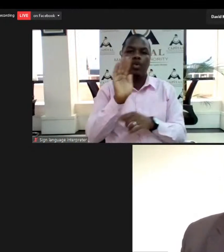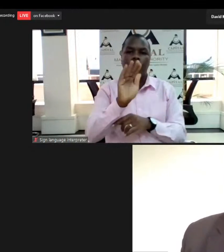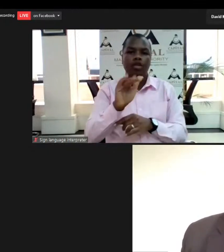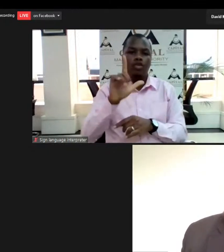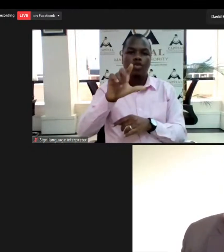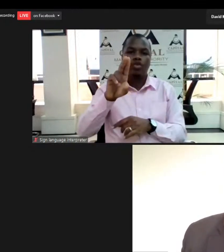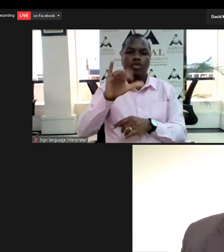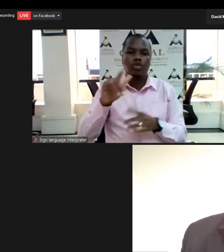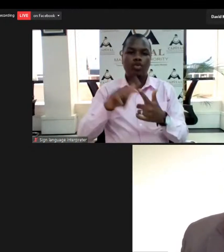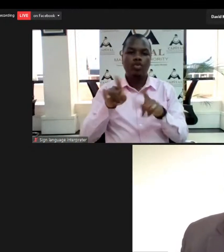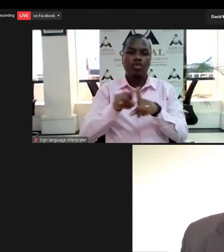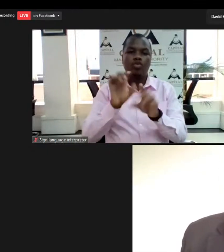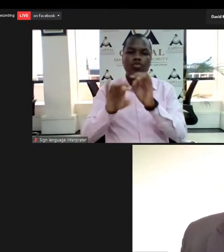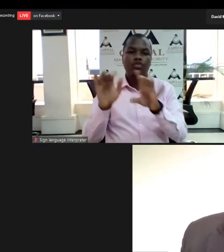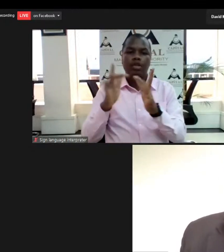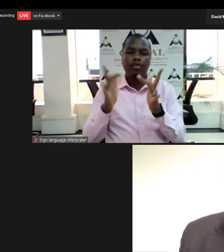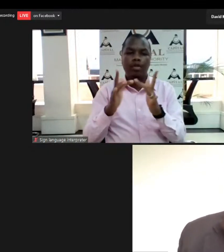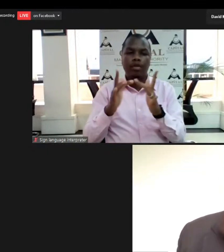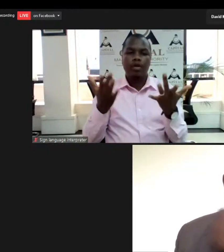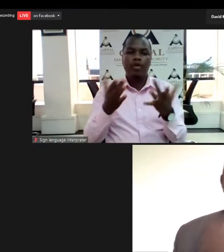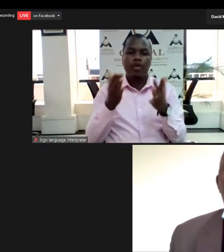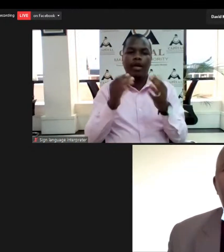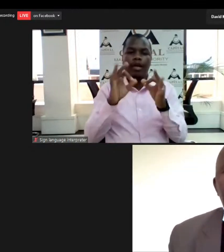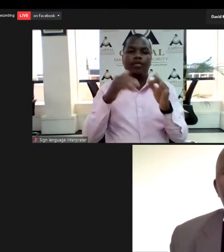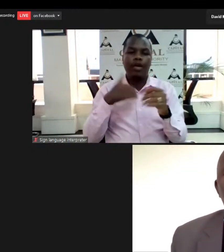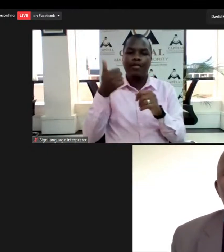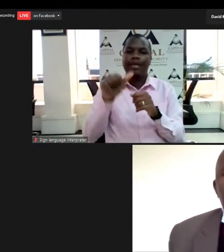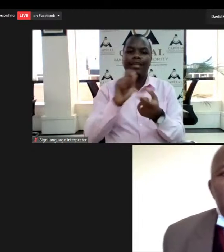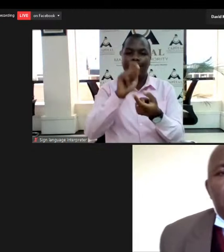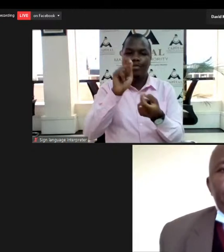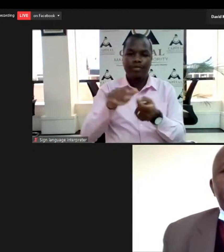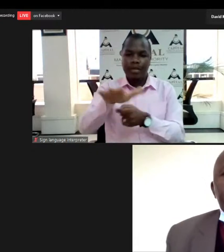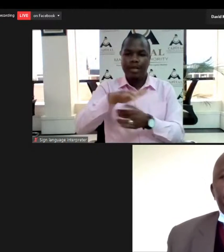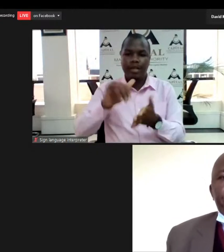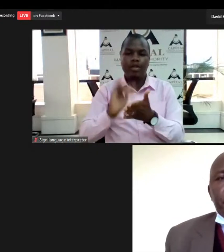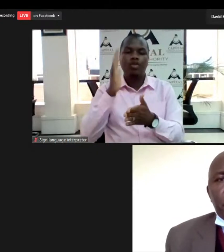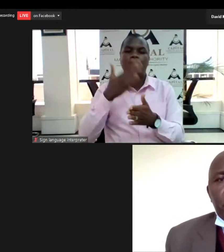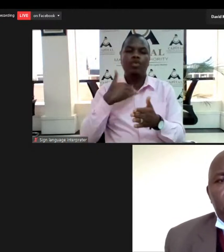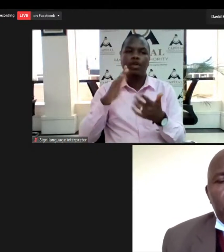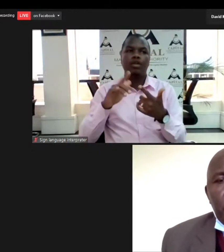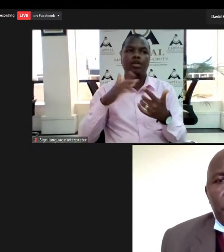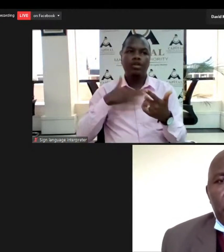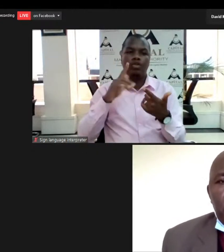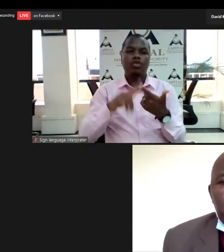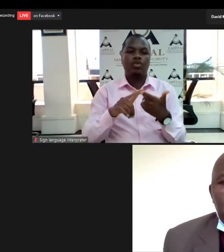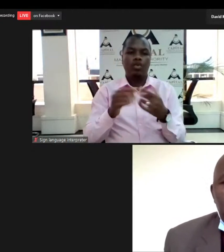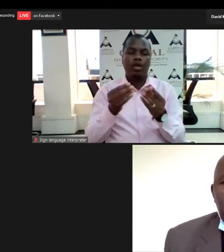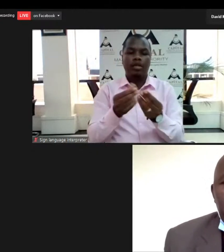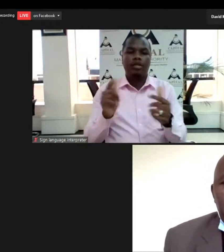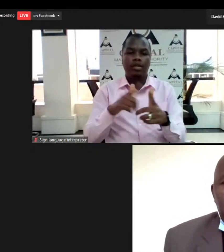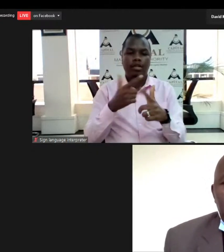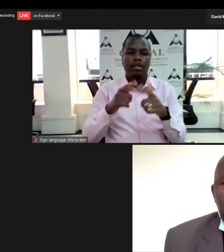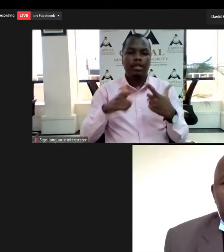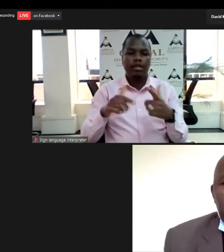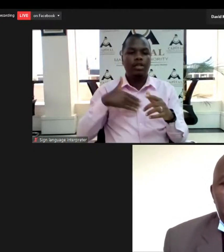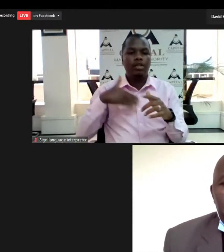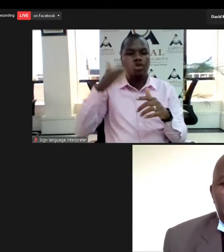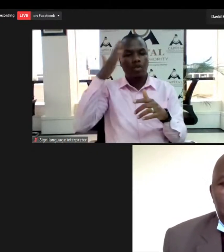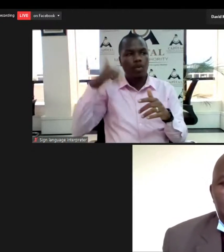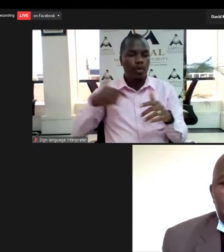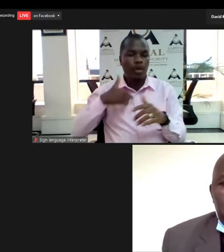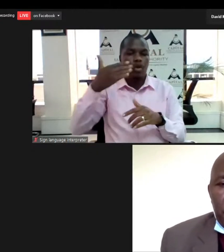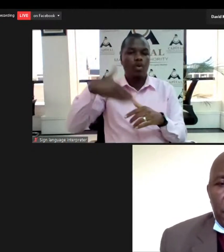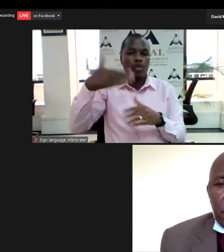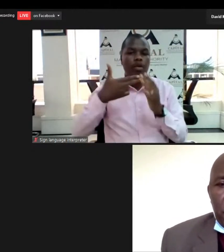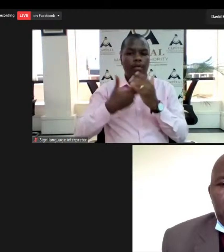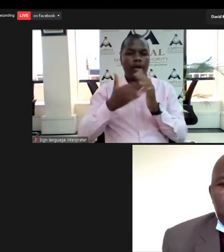also post an email address where if you have any specific area that you would want us to, address, then let us know. We always,